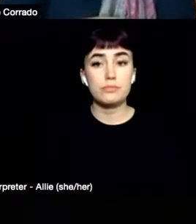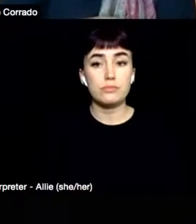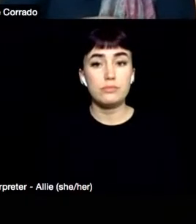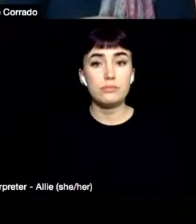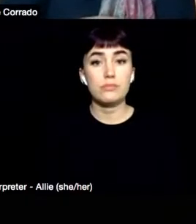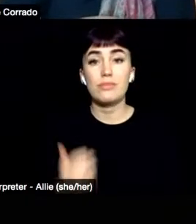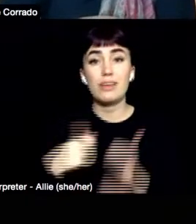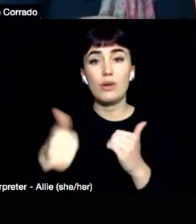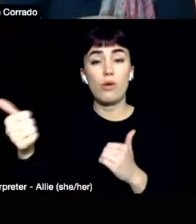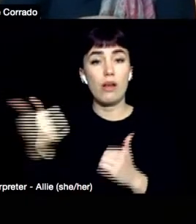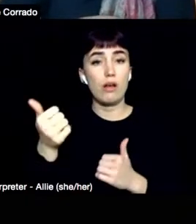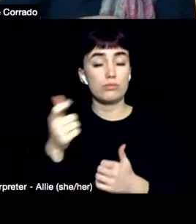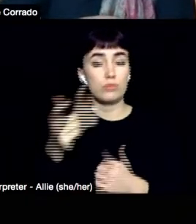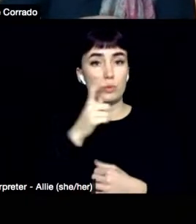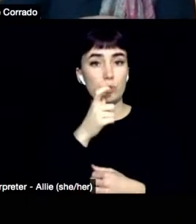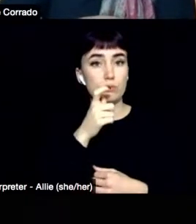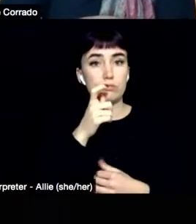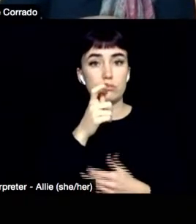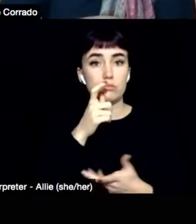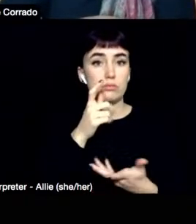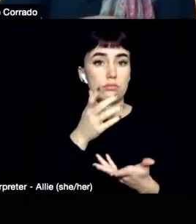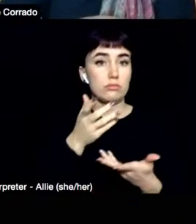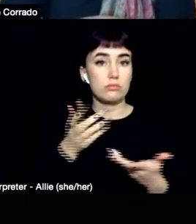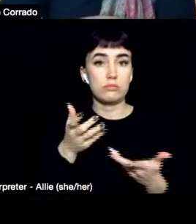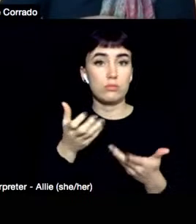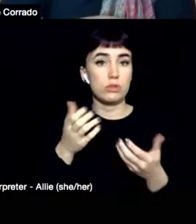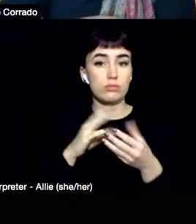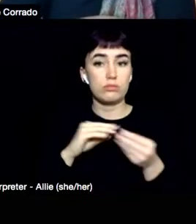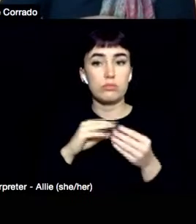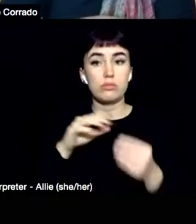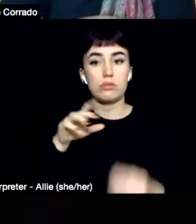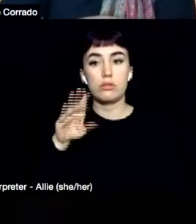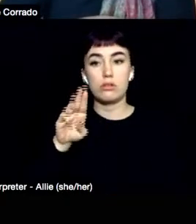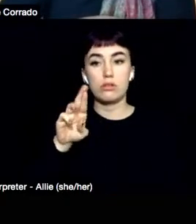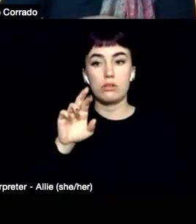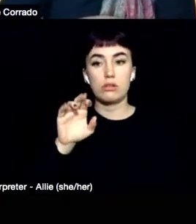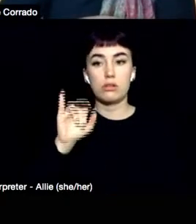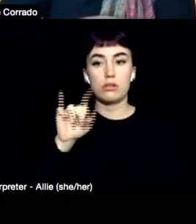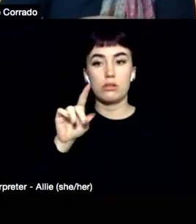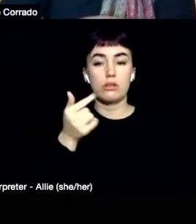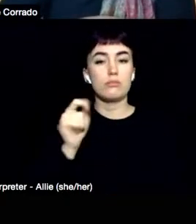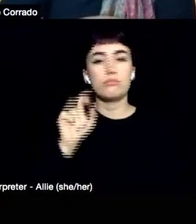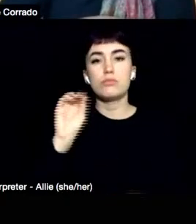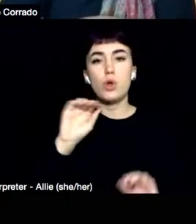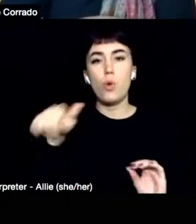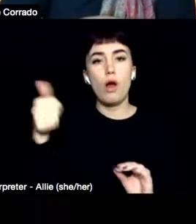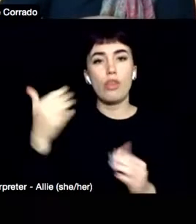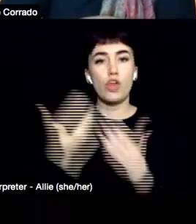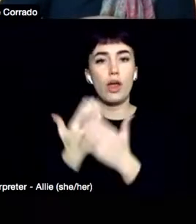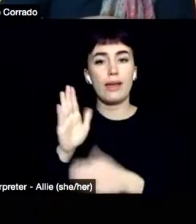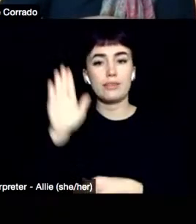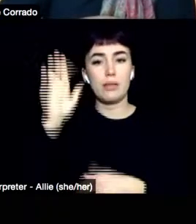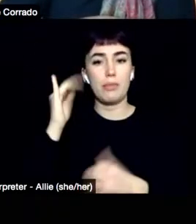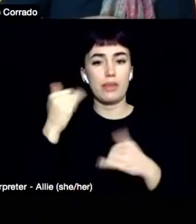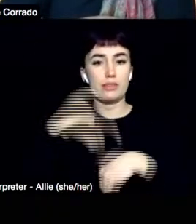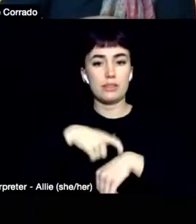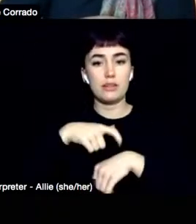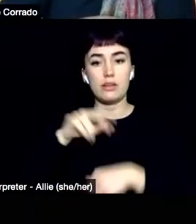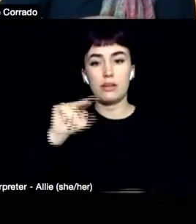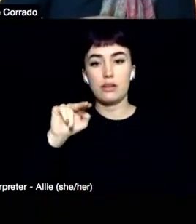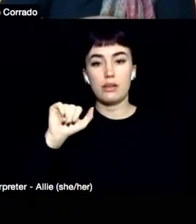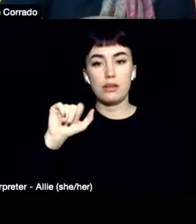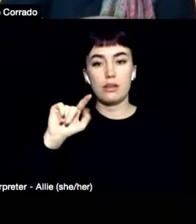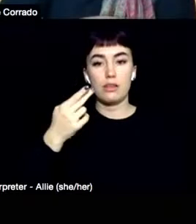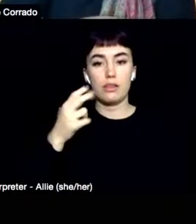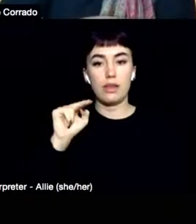Is there anyone else? Then There are we'll- no other hands up at this time. Thank I would, you. I would like to speak as